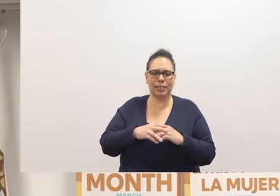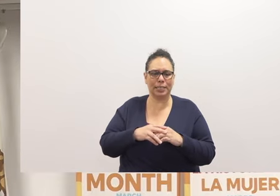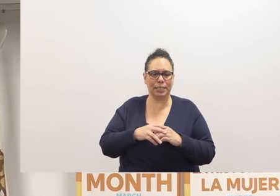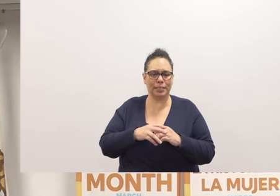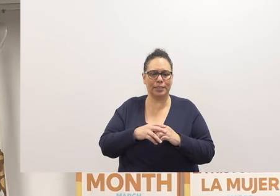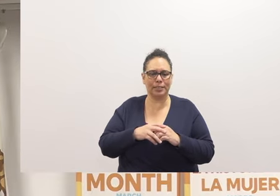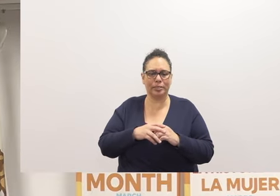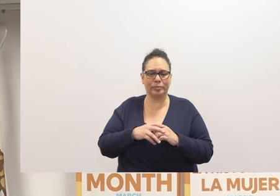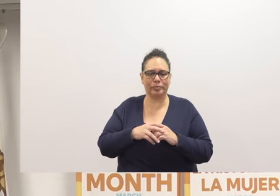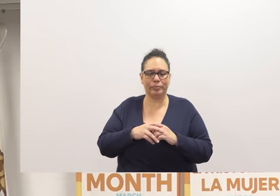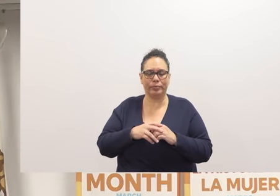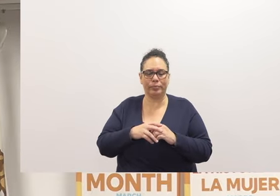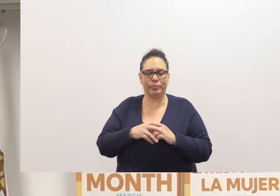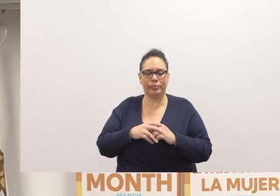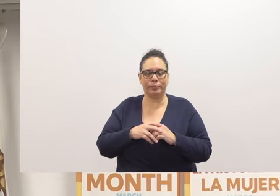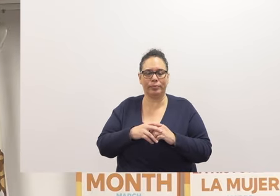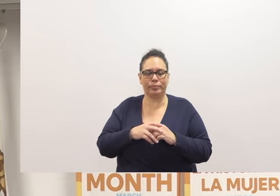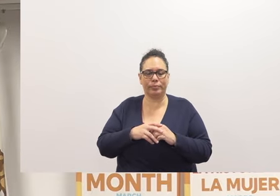Let's see, and then one,